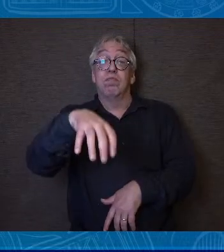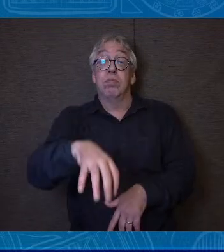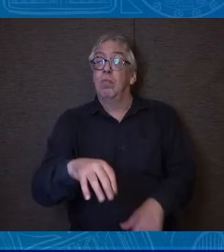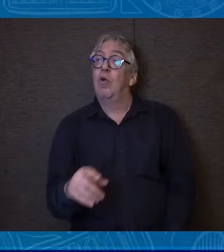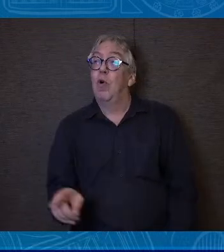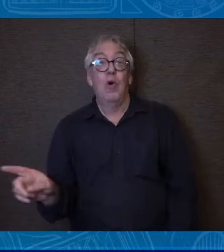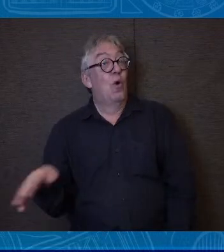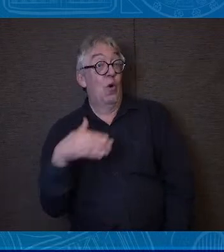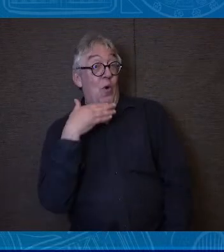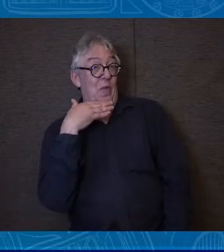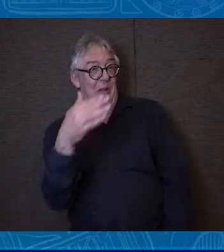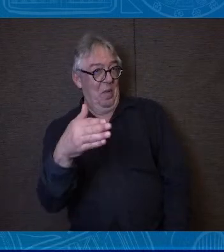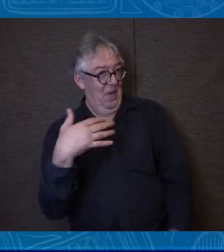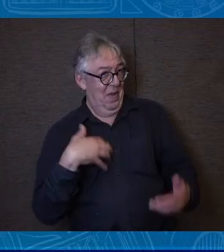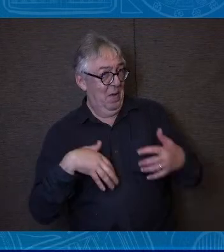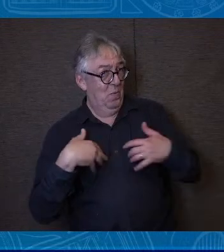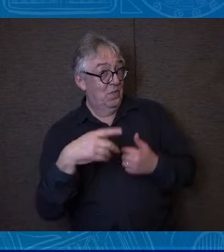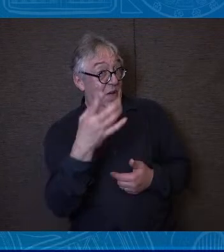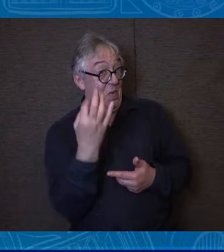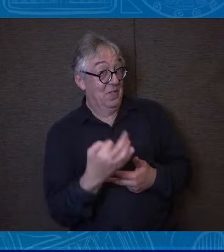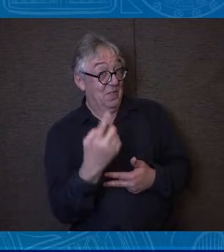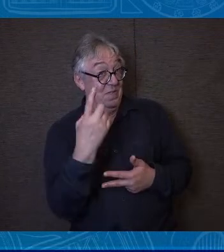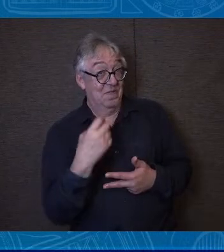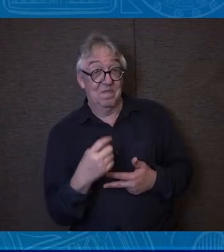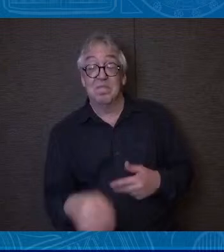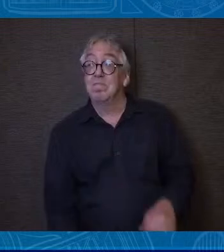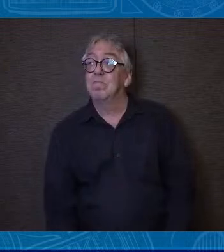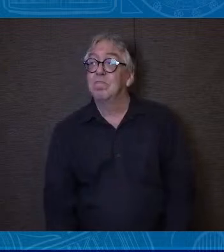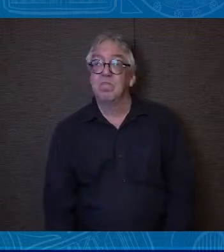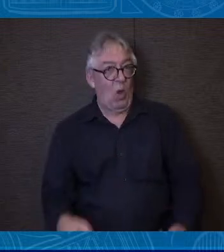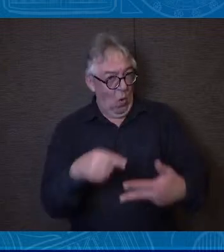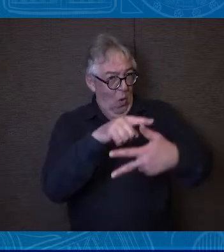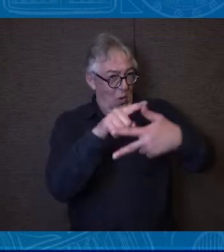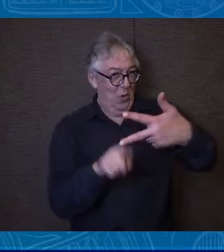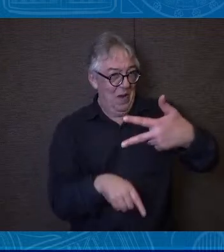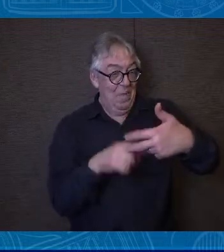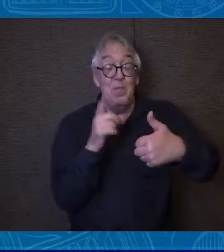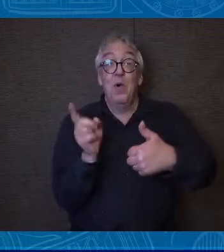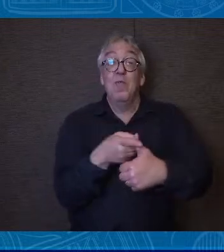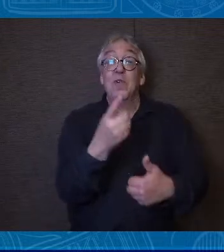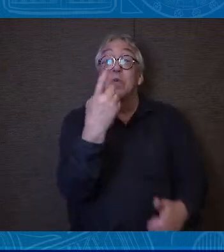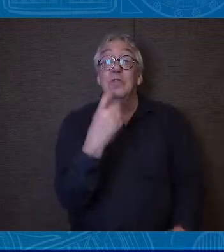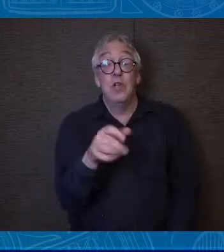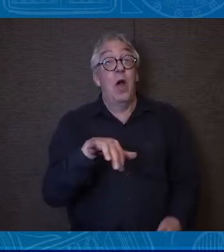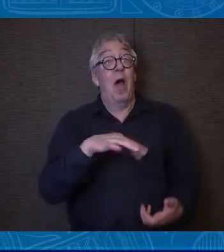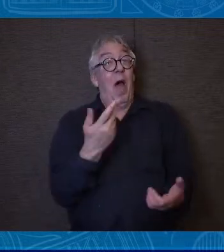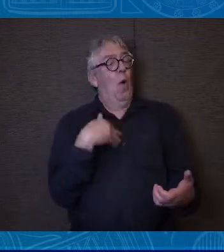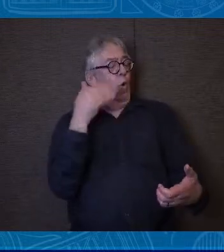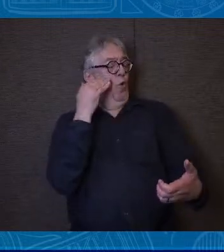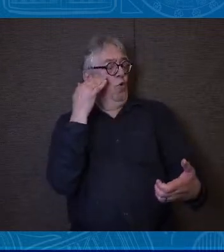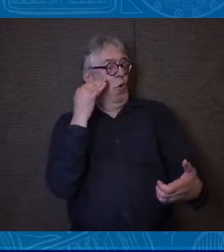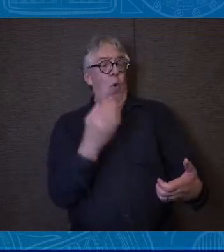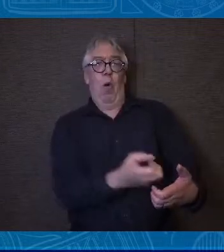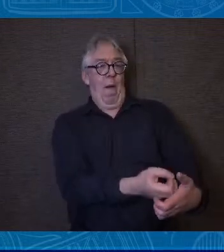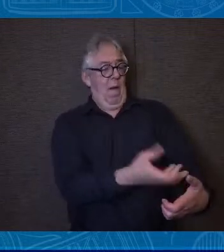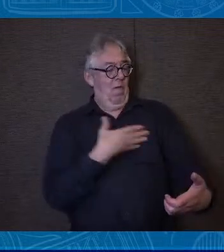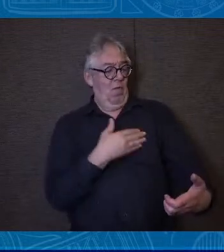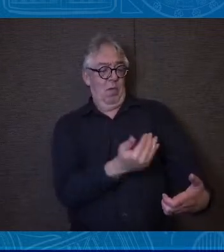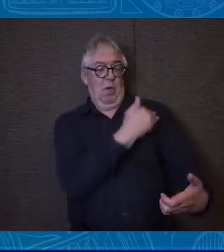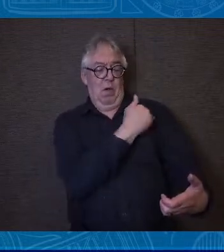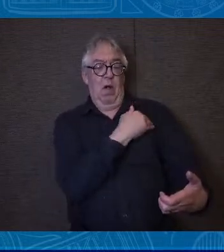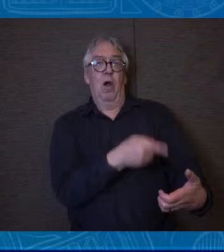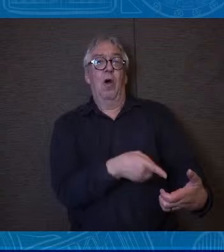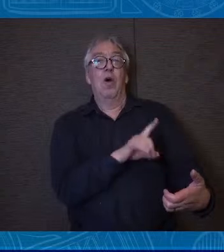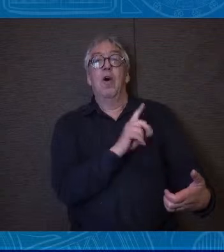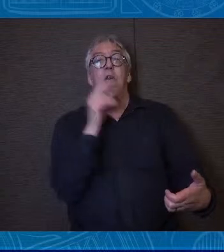for that very interesting question. Let me take it one by one. The first one, how do you know whether the message is not a